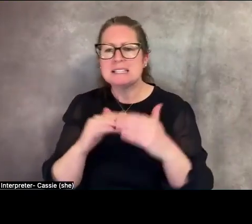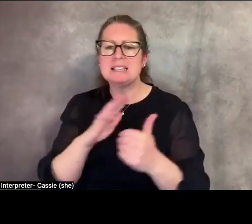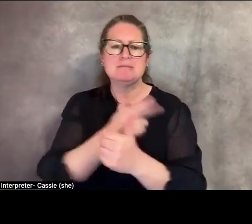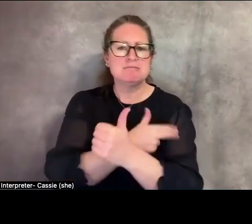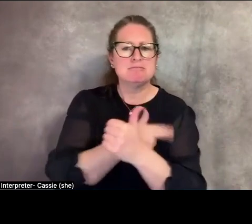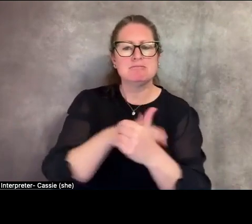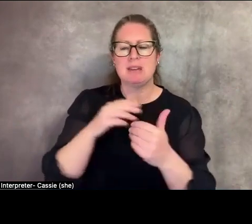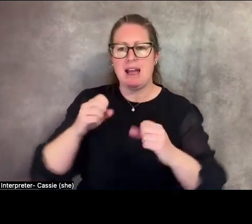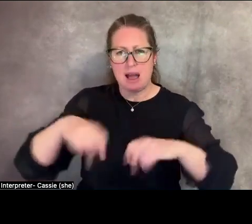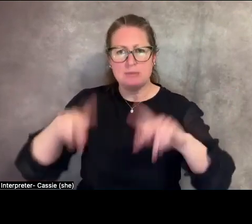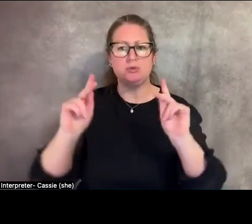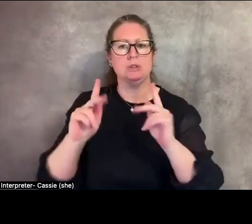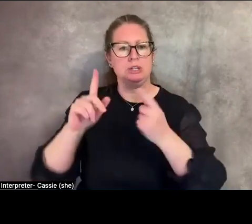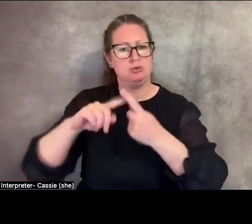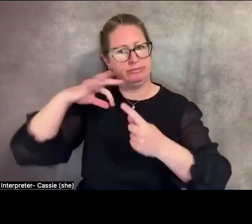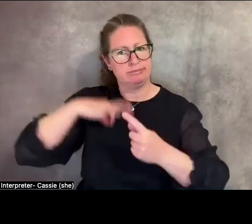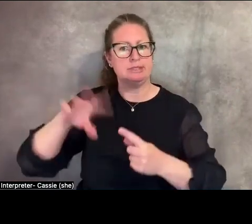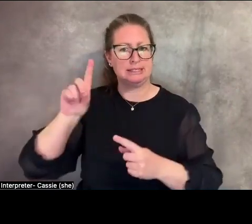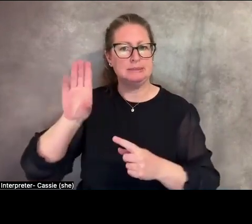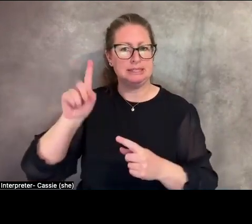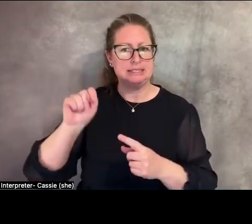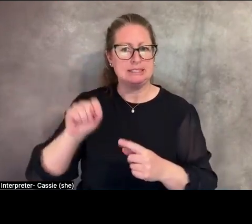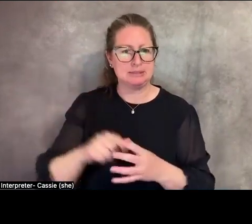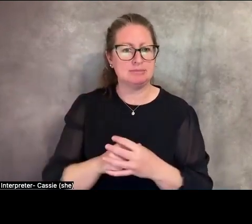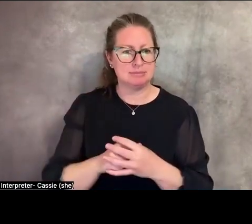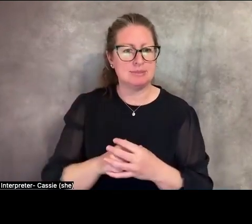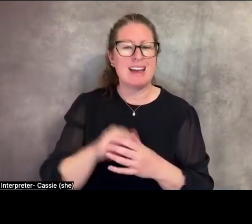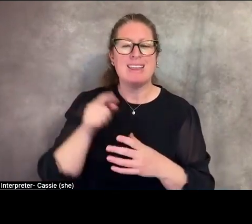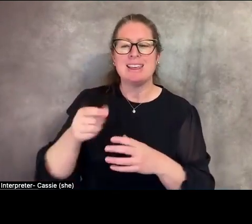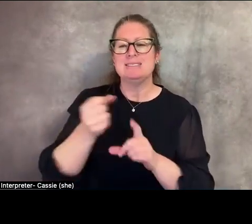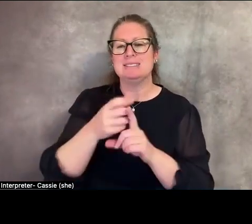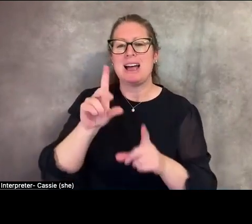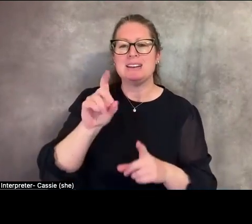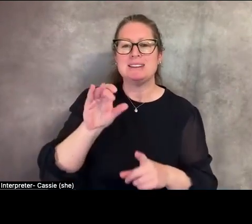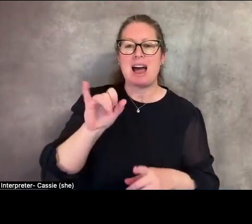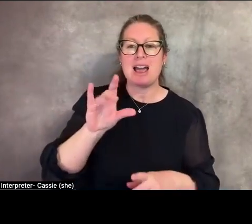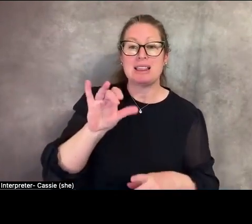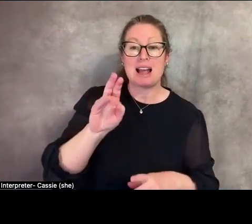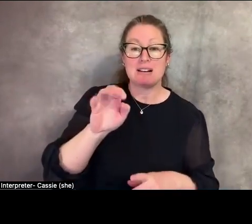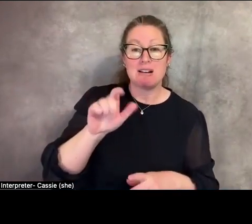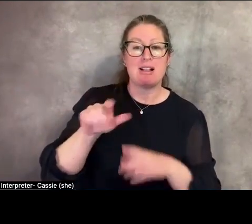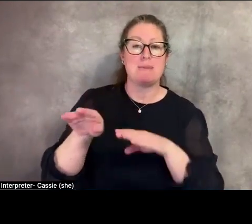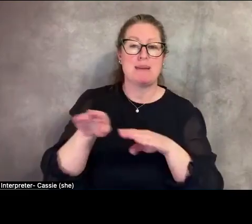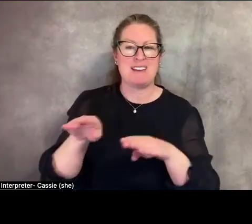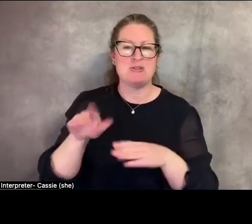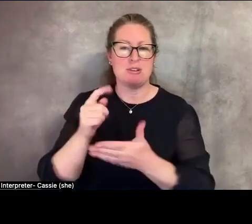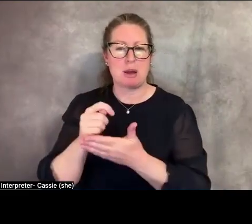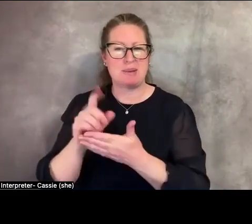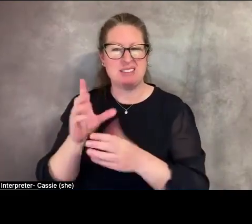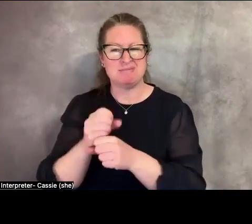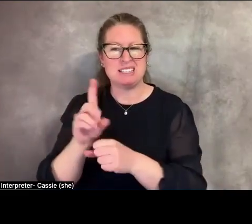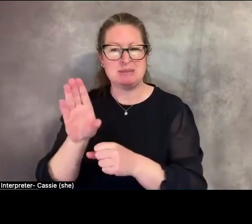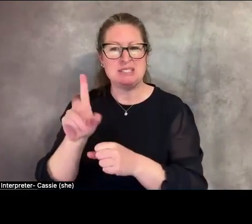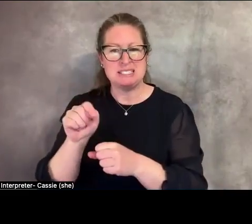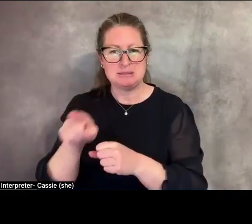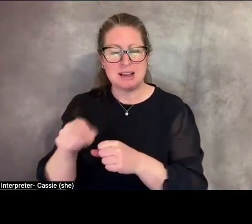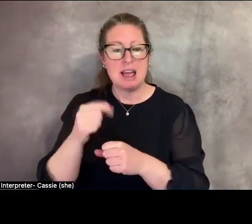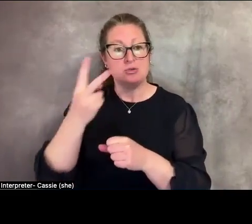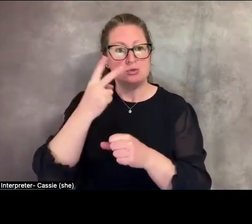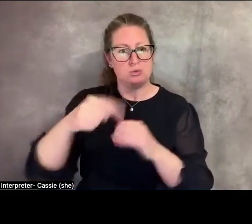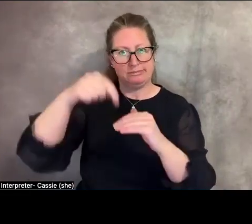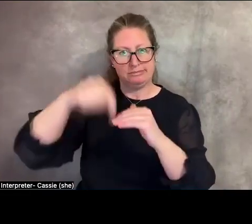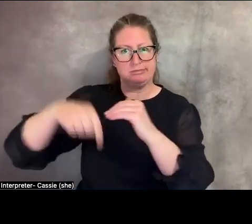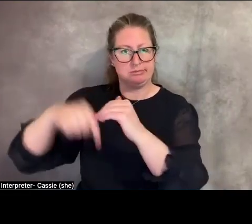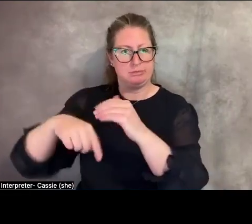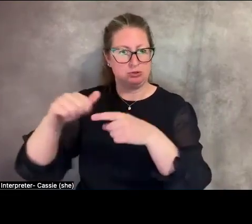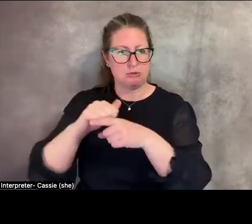units to benefit from DBT, dialectical behavioral therapy. What we did, We provided 2 intensive DBT trainings